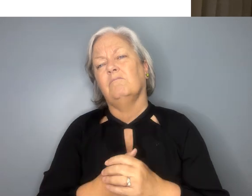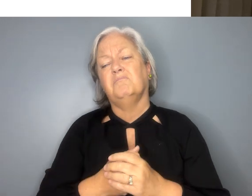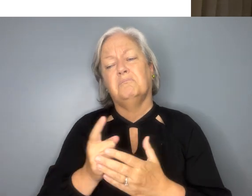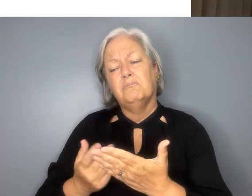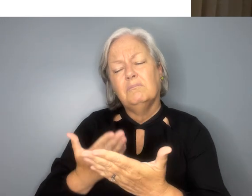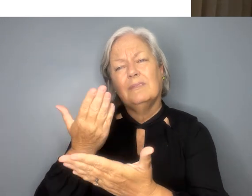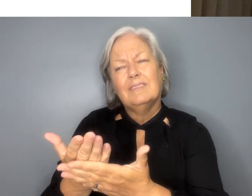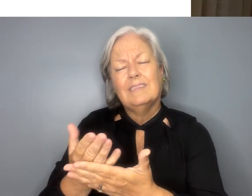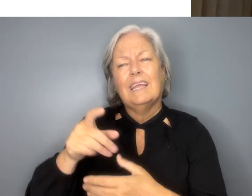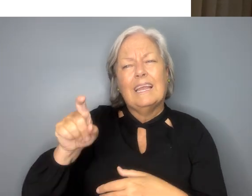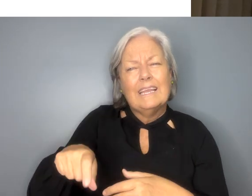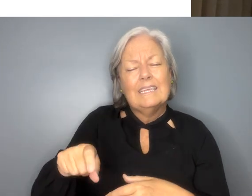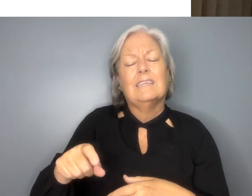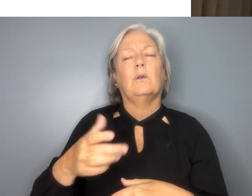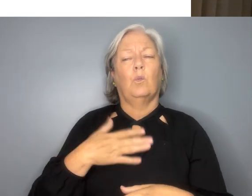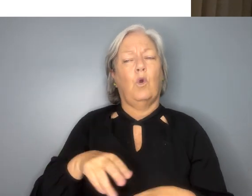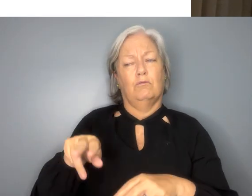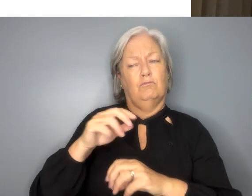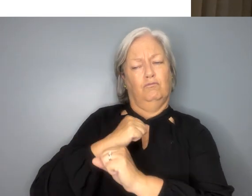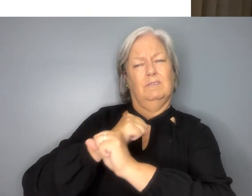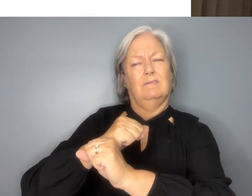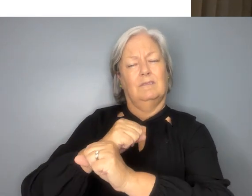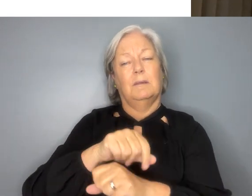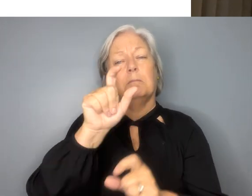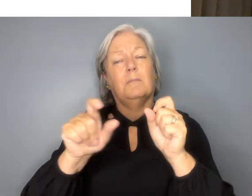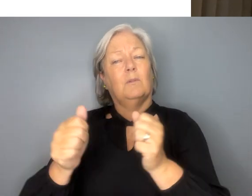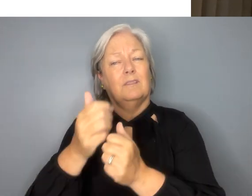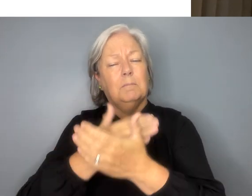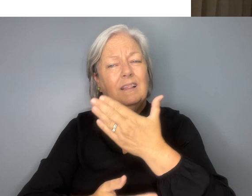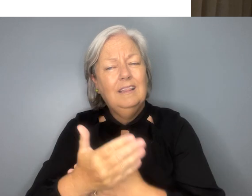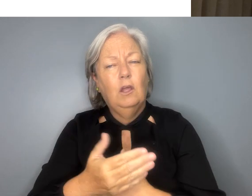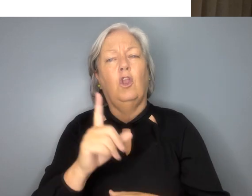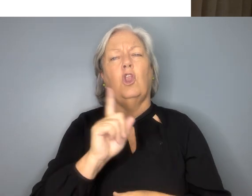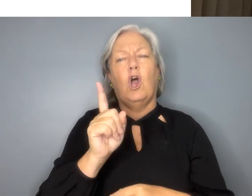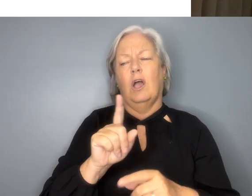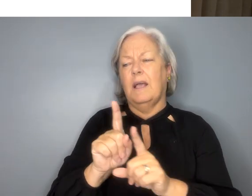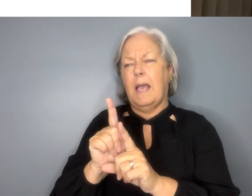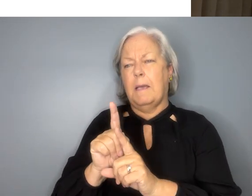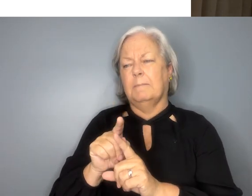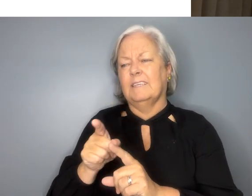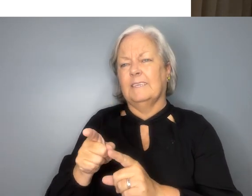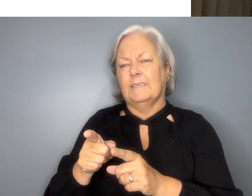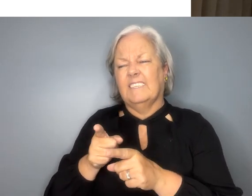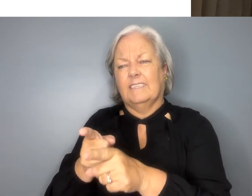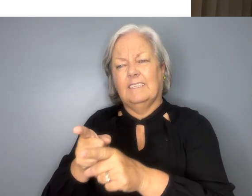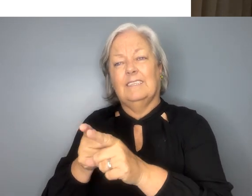example, recommending the need for measures to protect people with disabilities from conversion